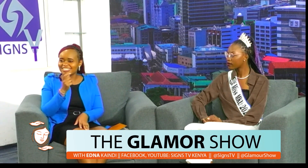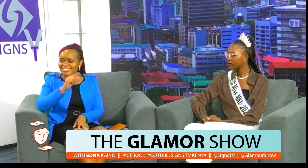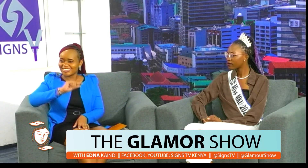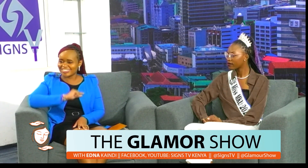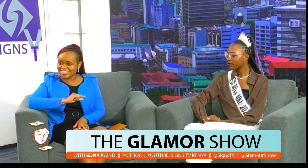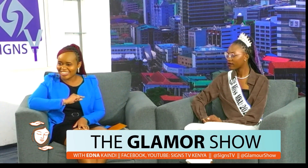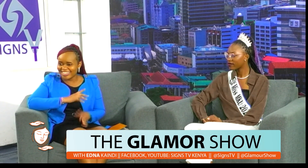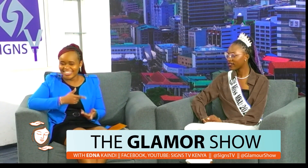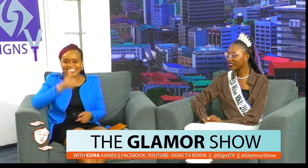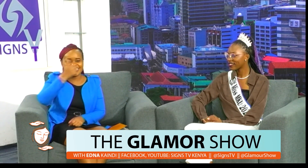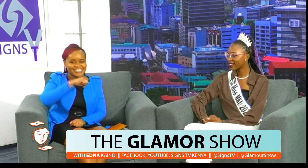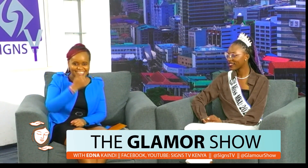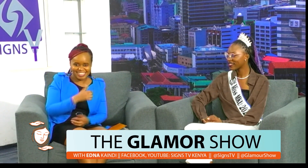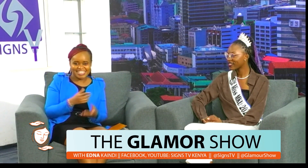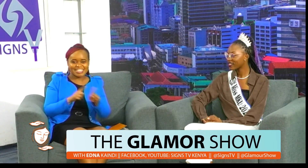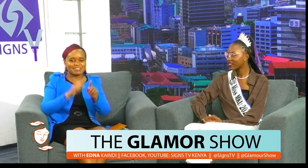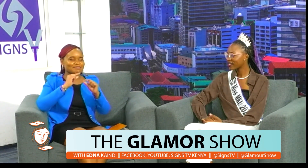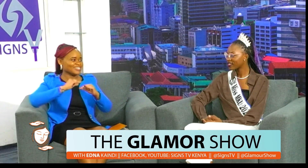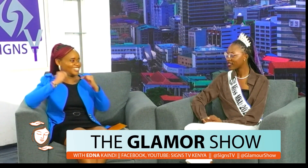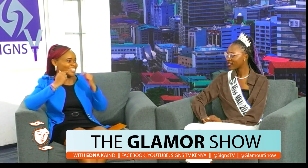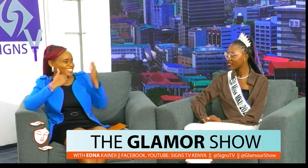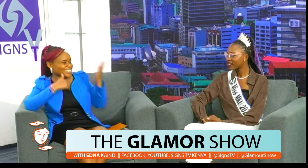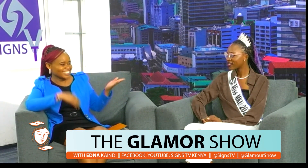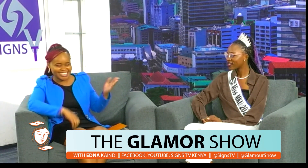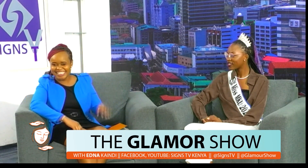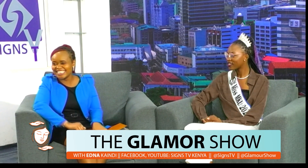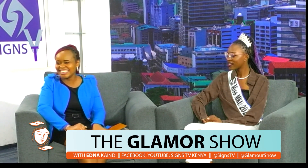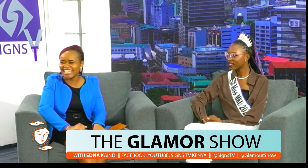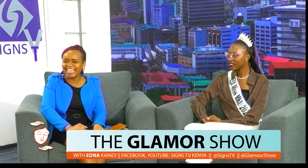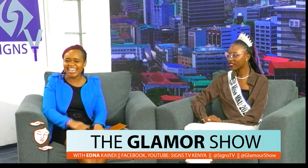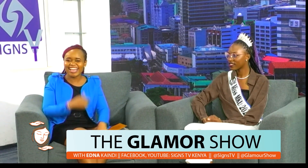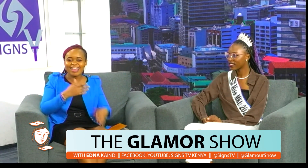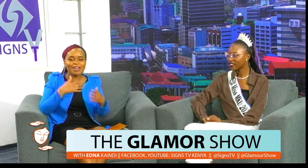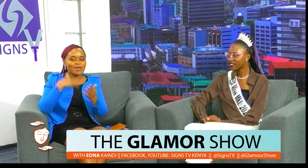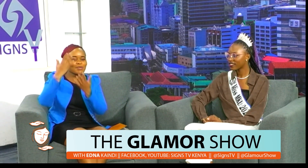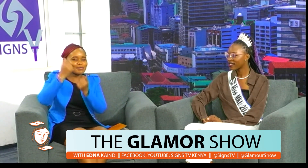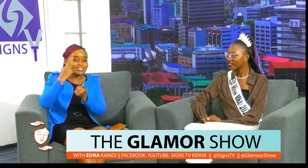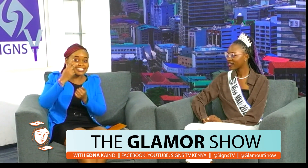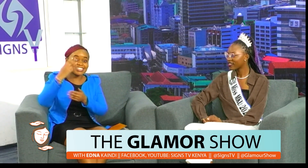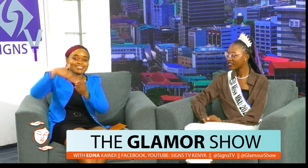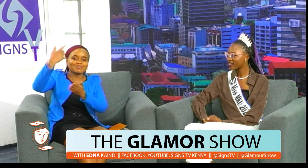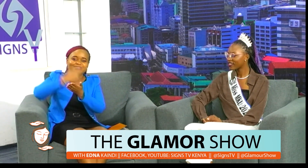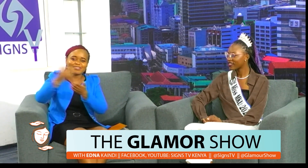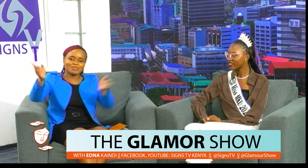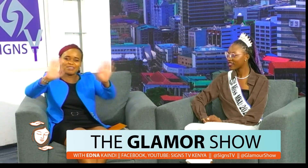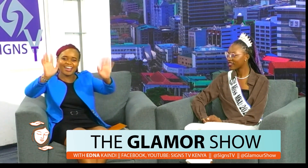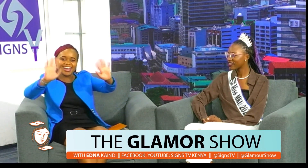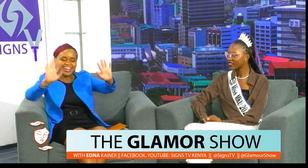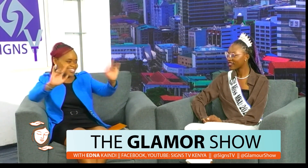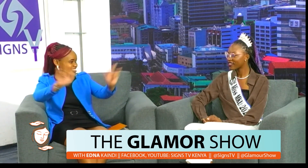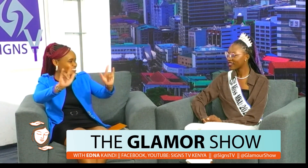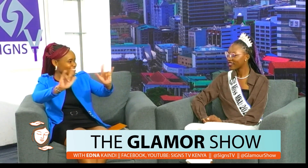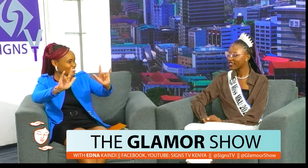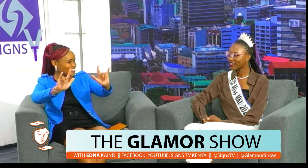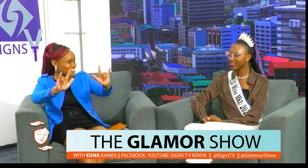interpreters, Gideon and Anne Wairimo, and our guest here. I hope to see you again in